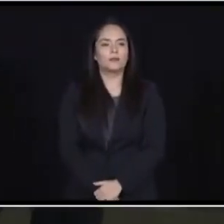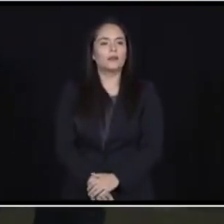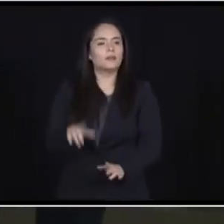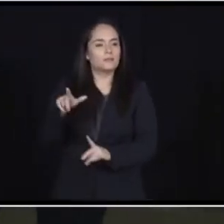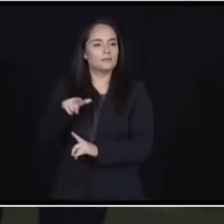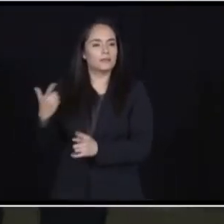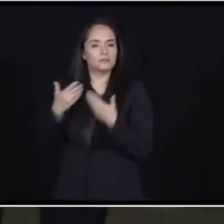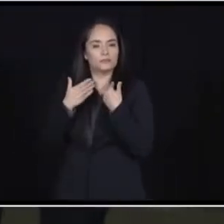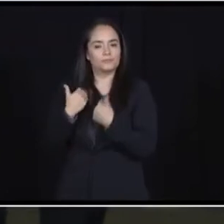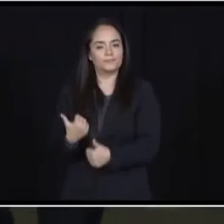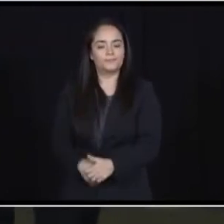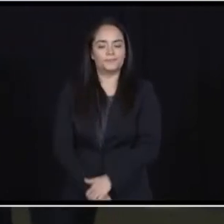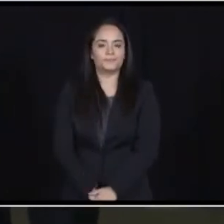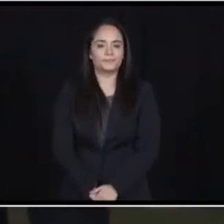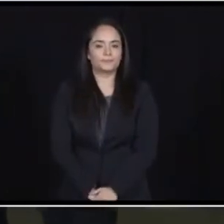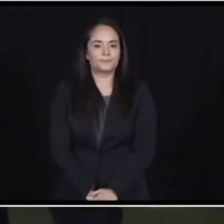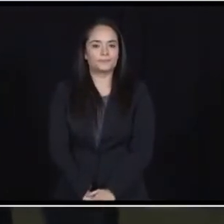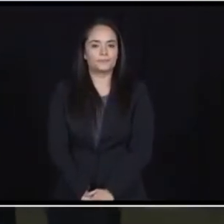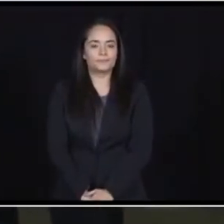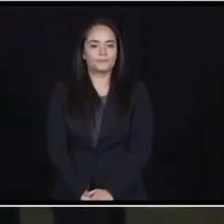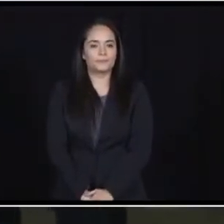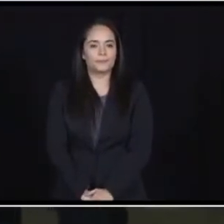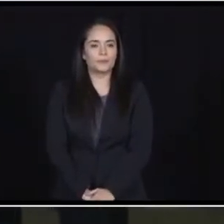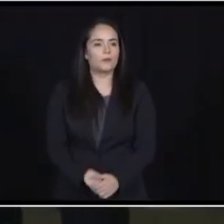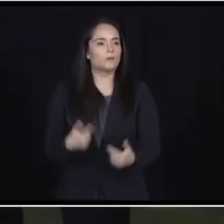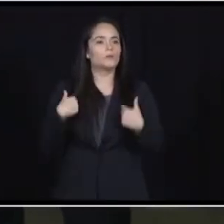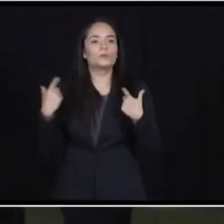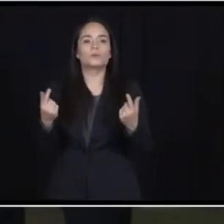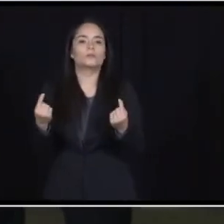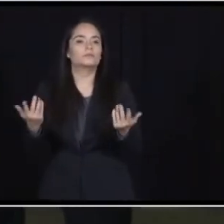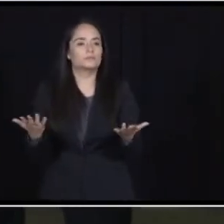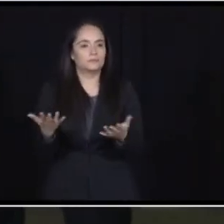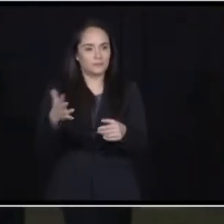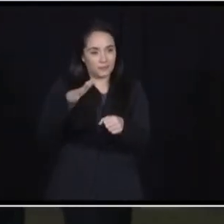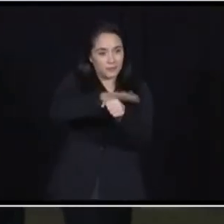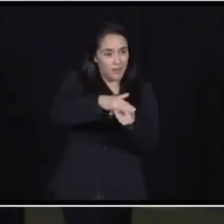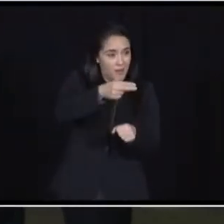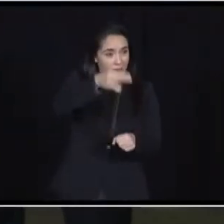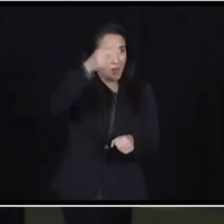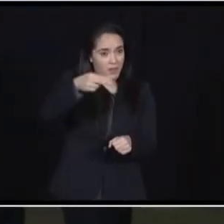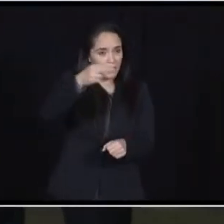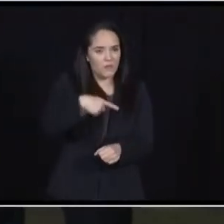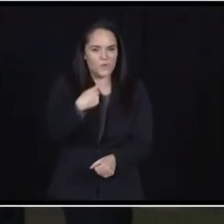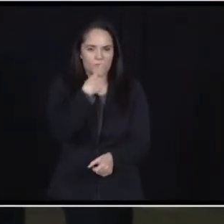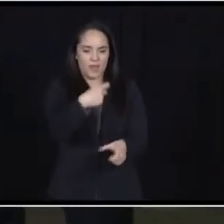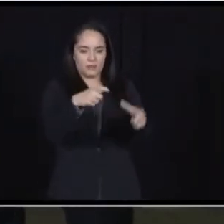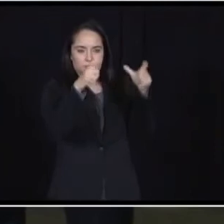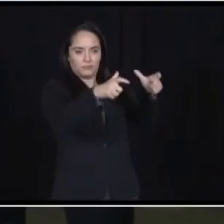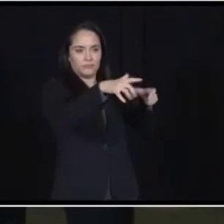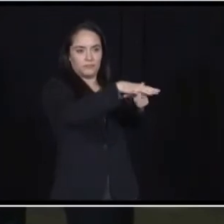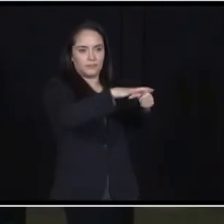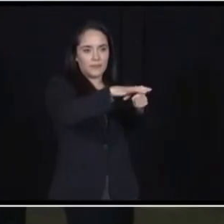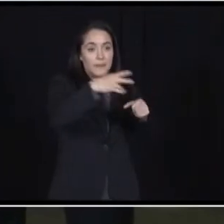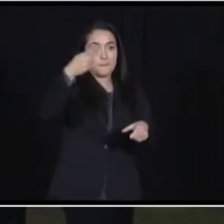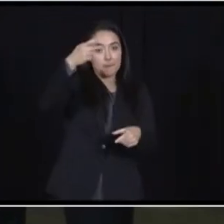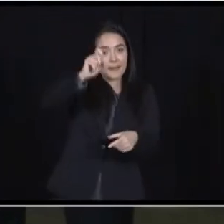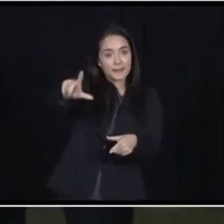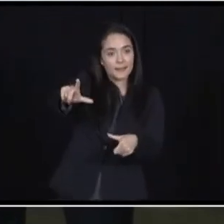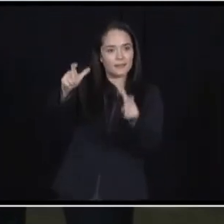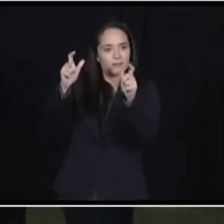Well, we are providing a number of supports to the areas that are in the red zone, Peel, Toronto, Ottawa as